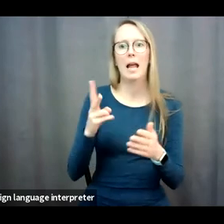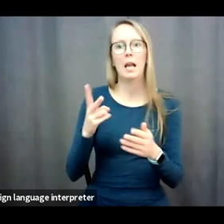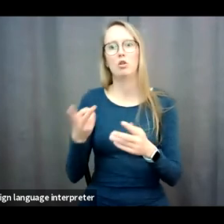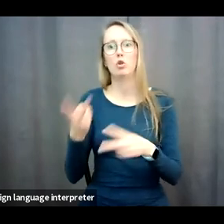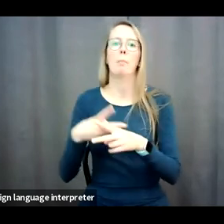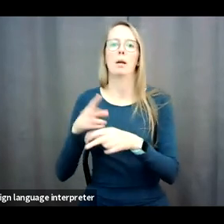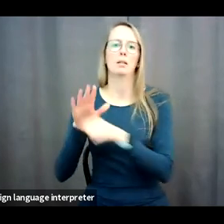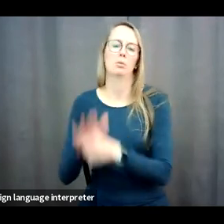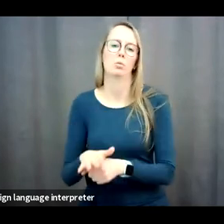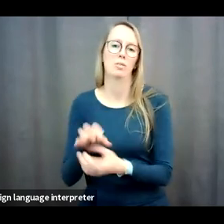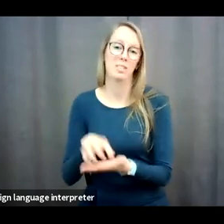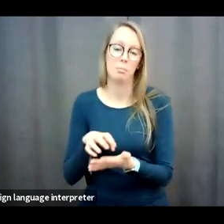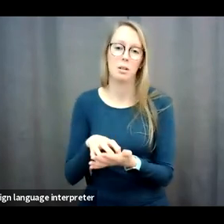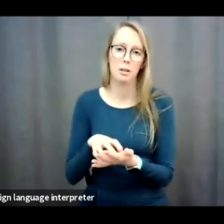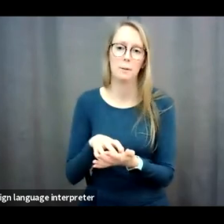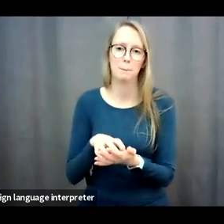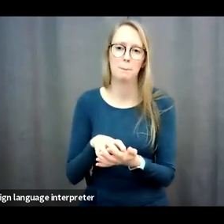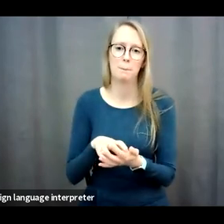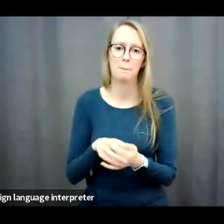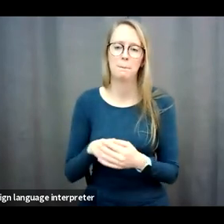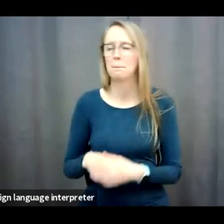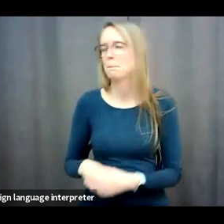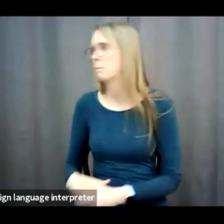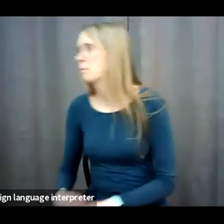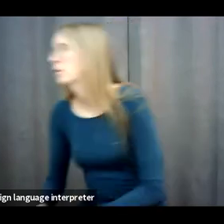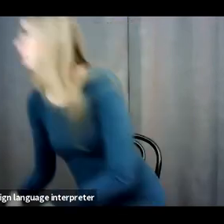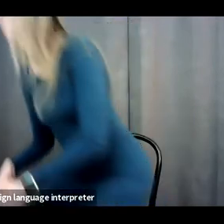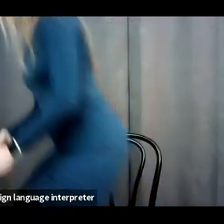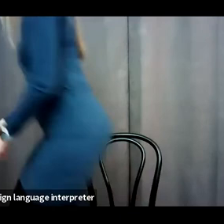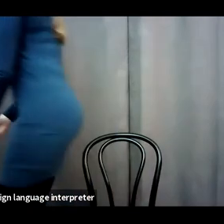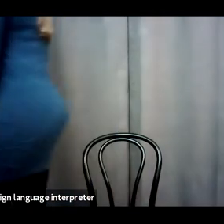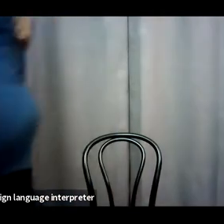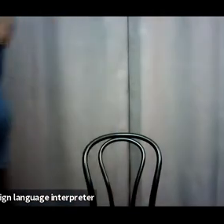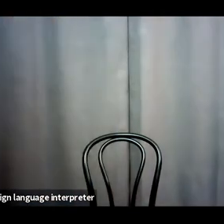society. And what's also